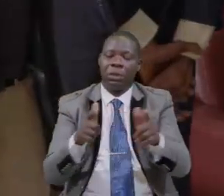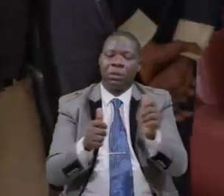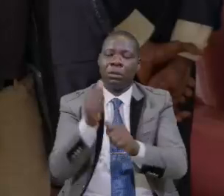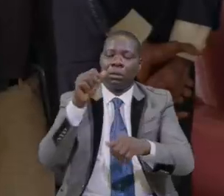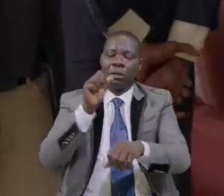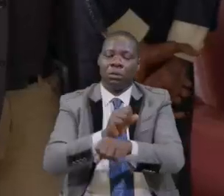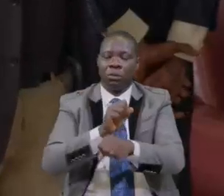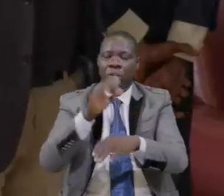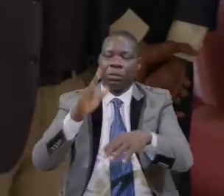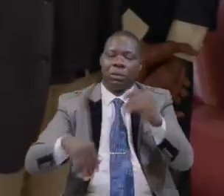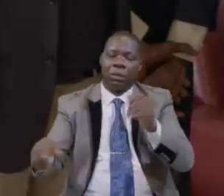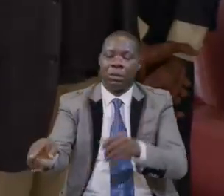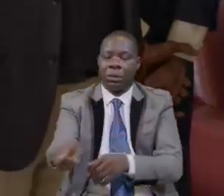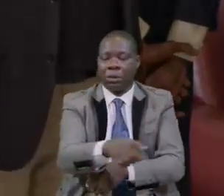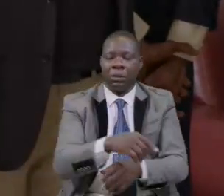shall he do,